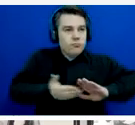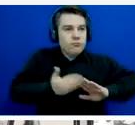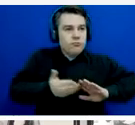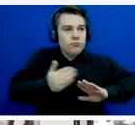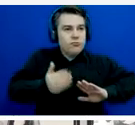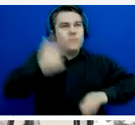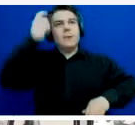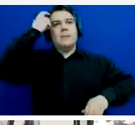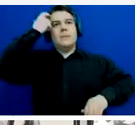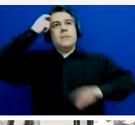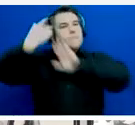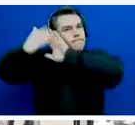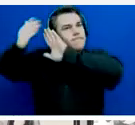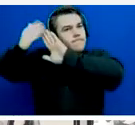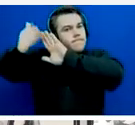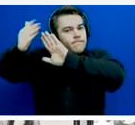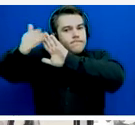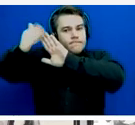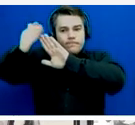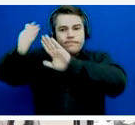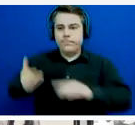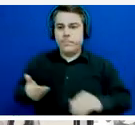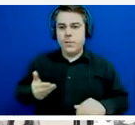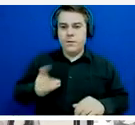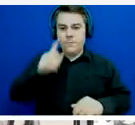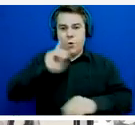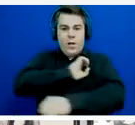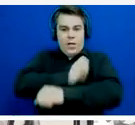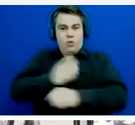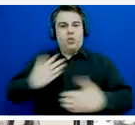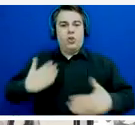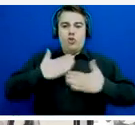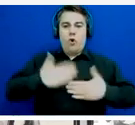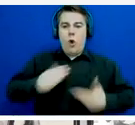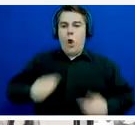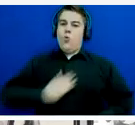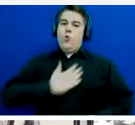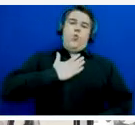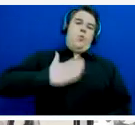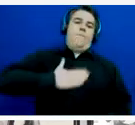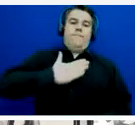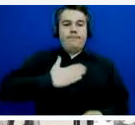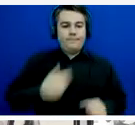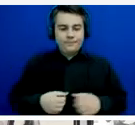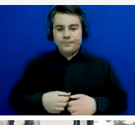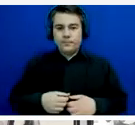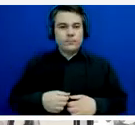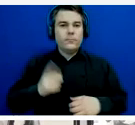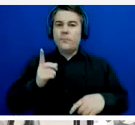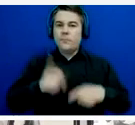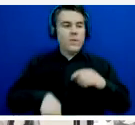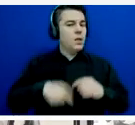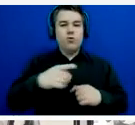your head where you have an energy of joy and enthusiasm. You cannot complain on